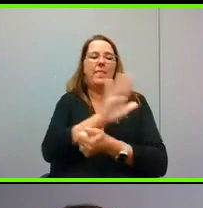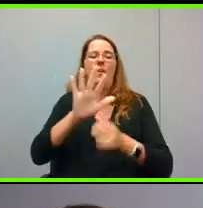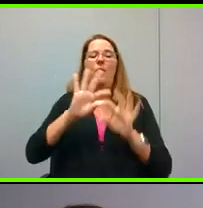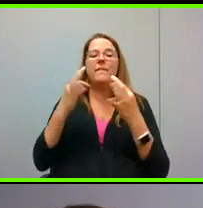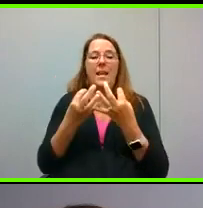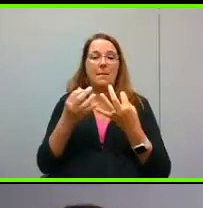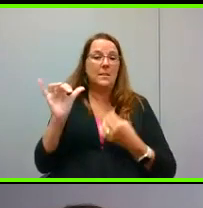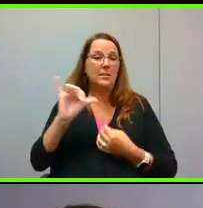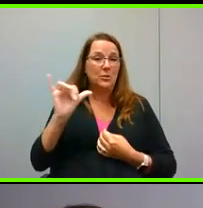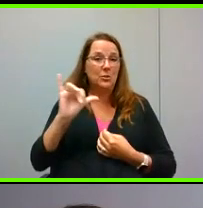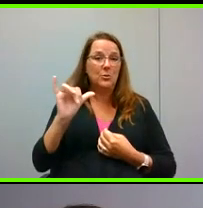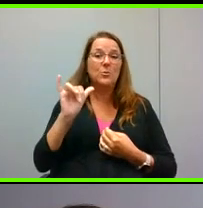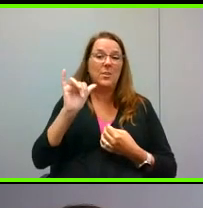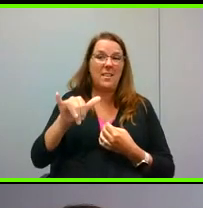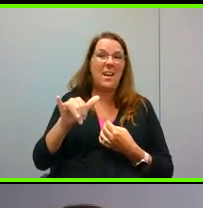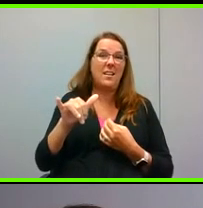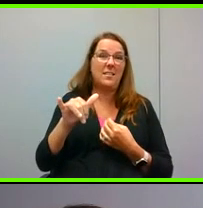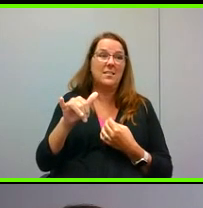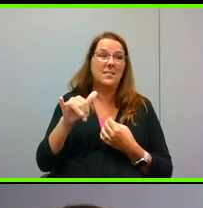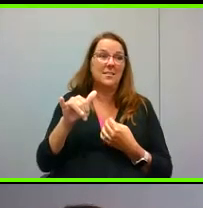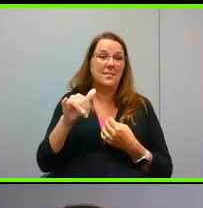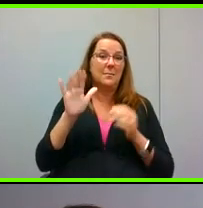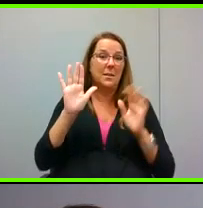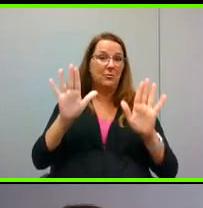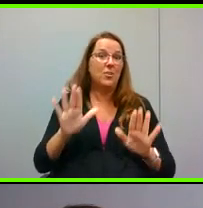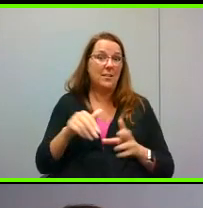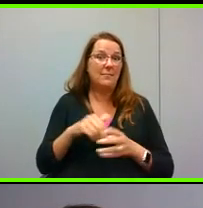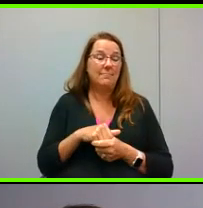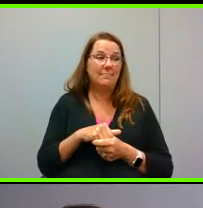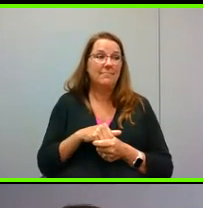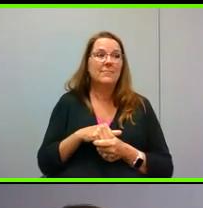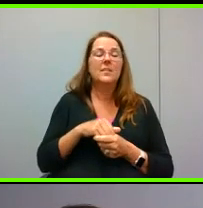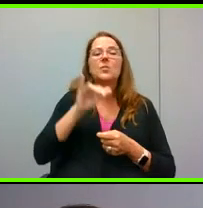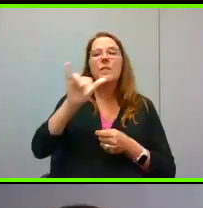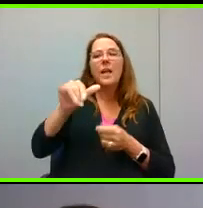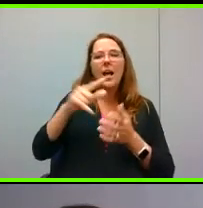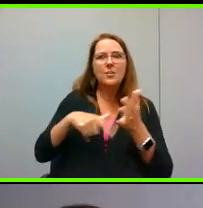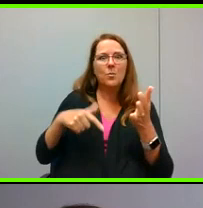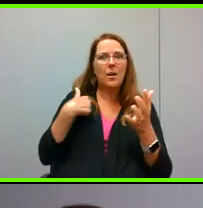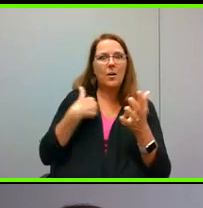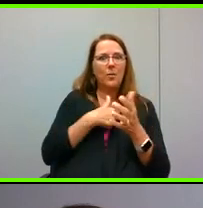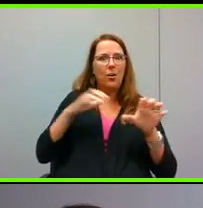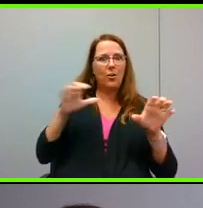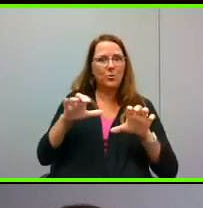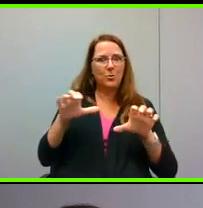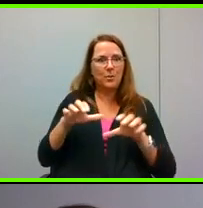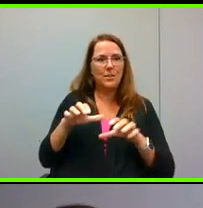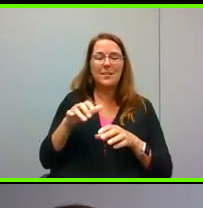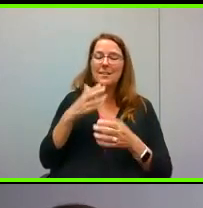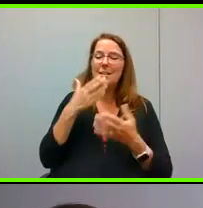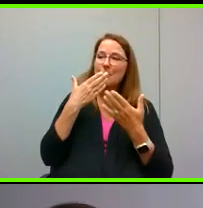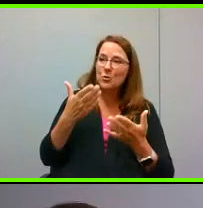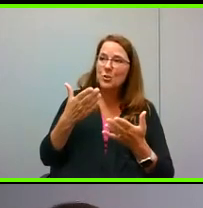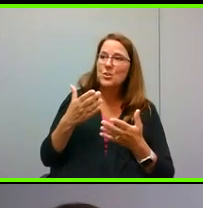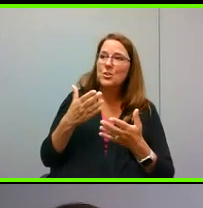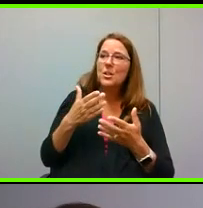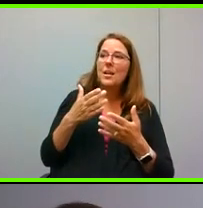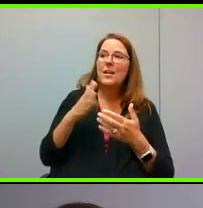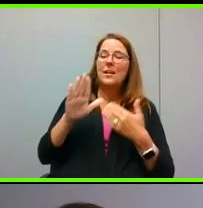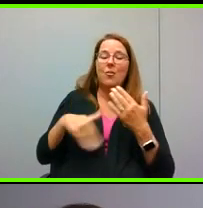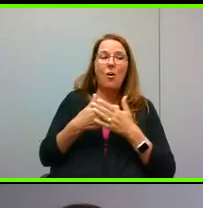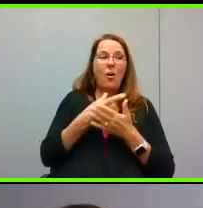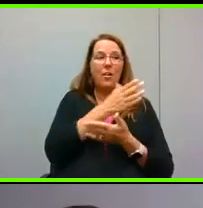and that's been really great as well. So that's what we're up to, and appreciate all that you guys are